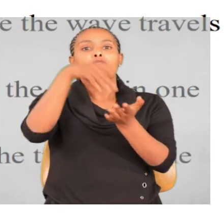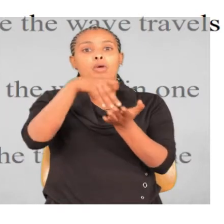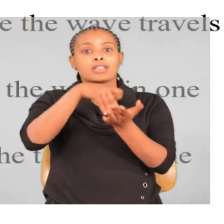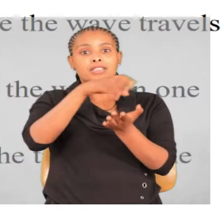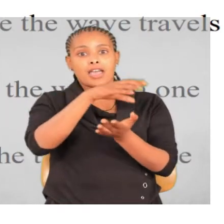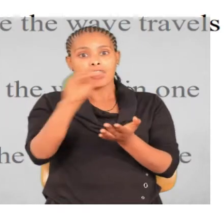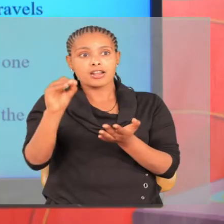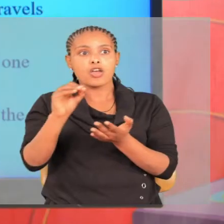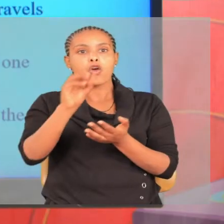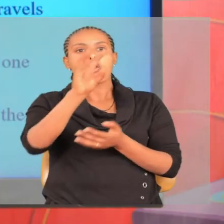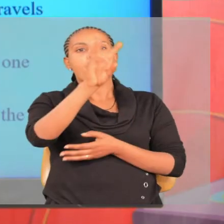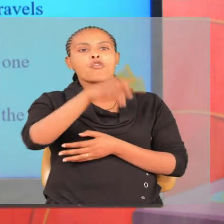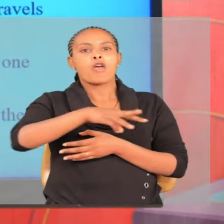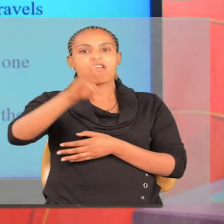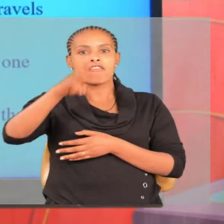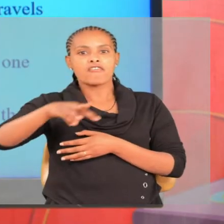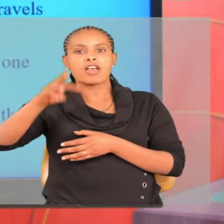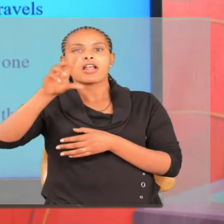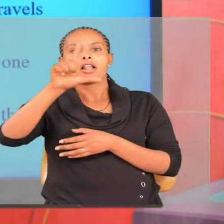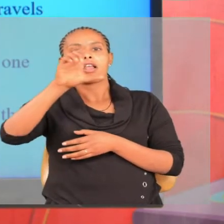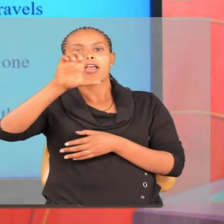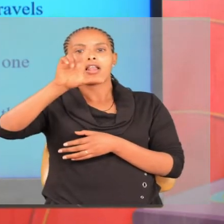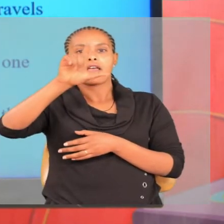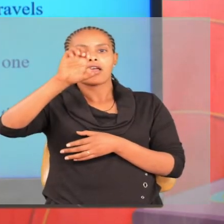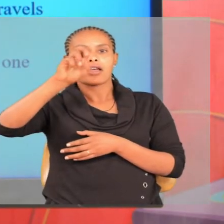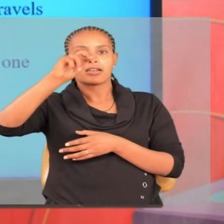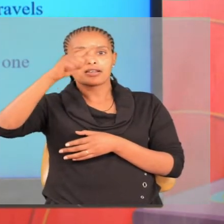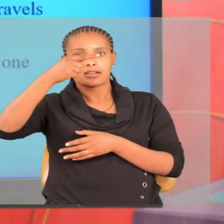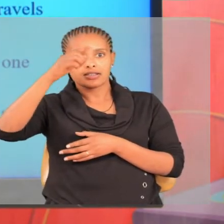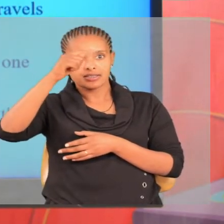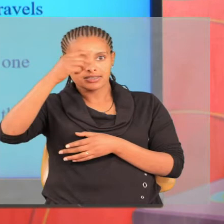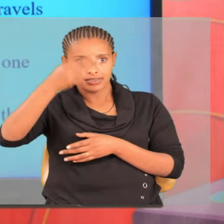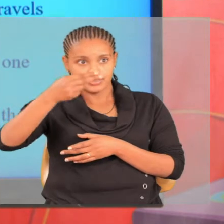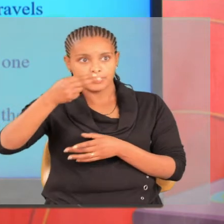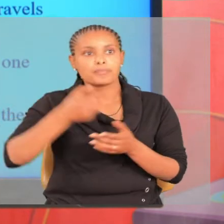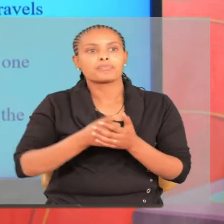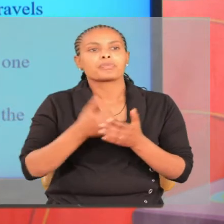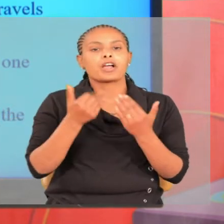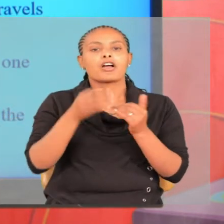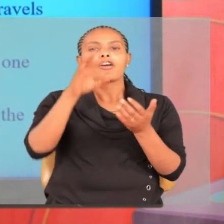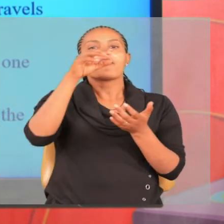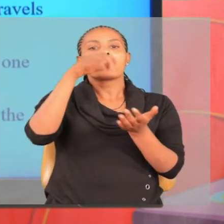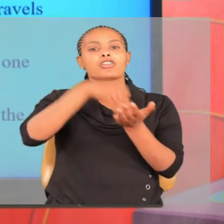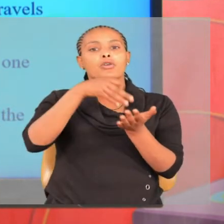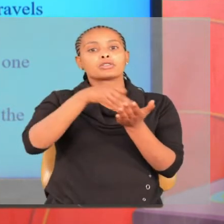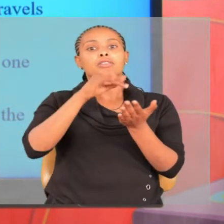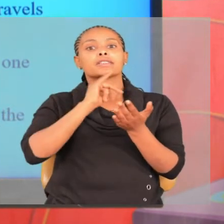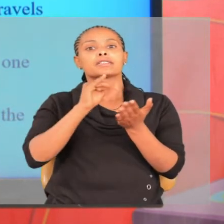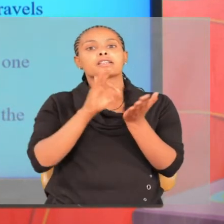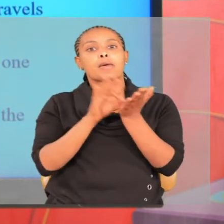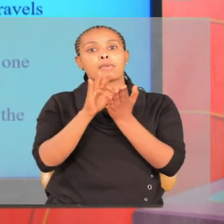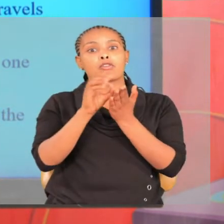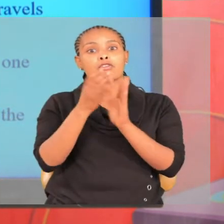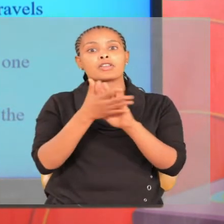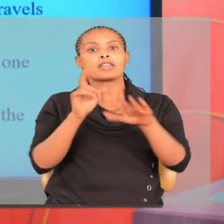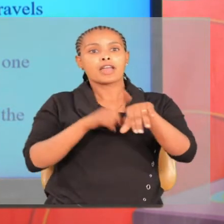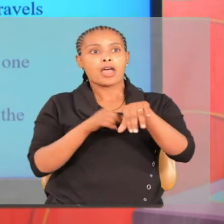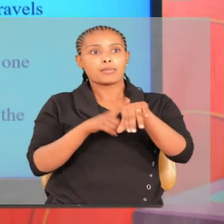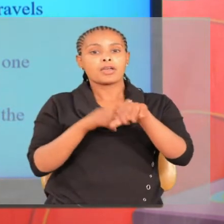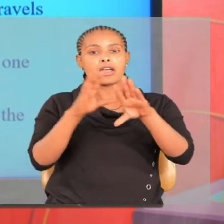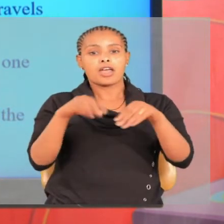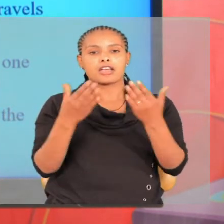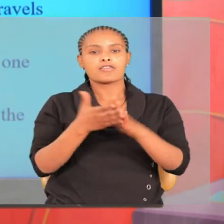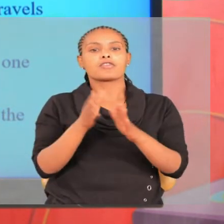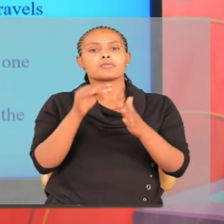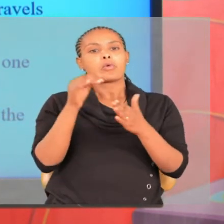and wavelengths. Now, frequency is the number of times a wave passes a given